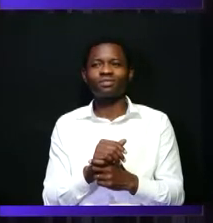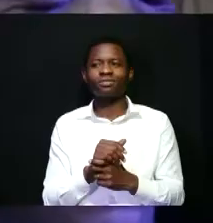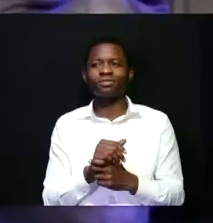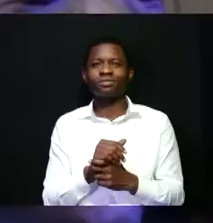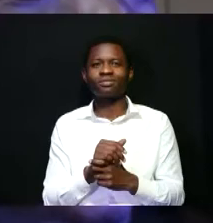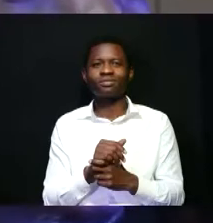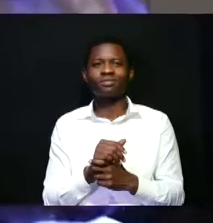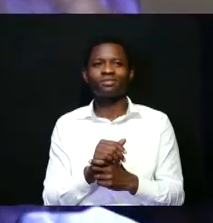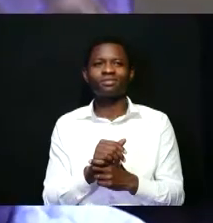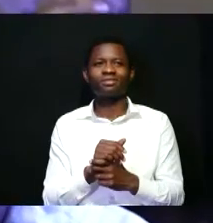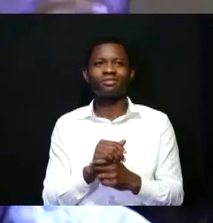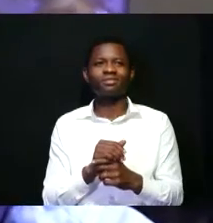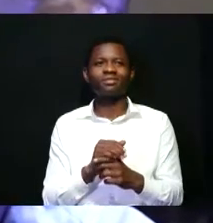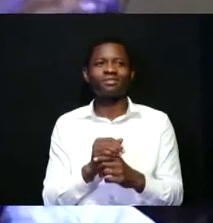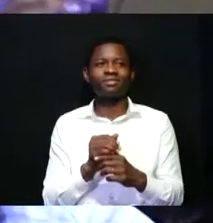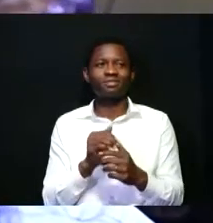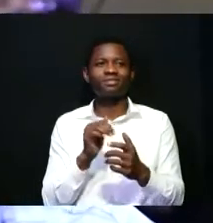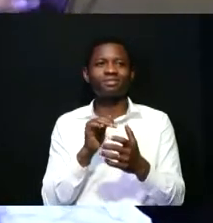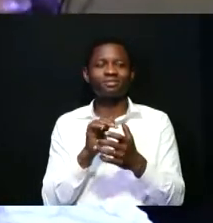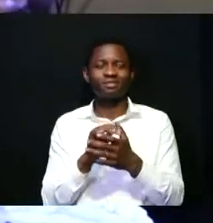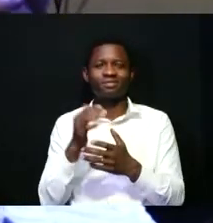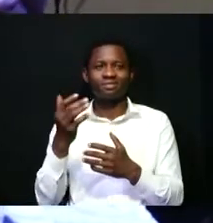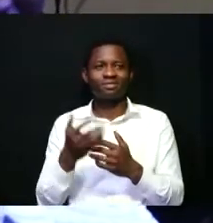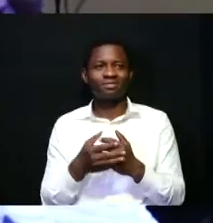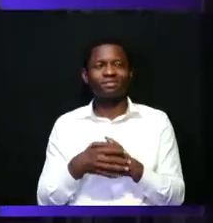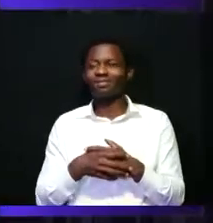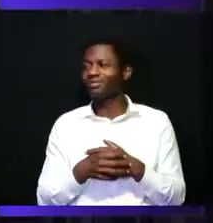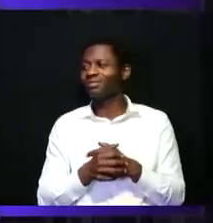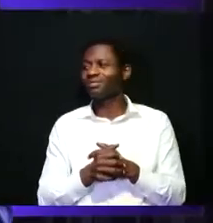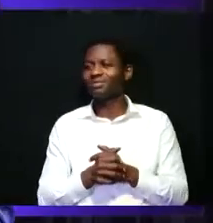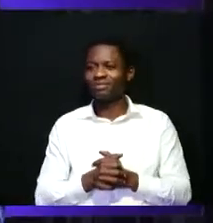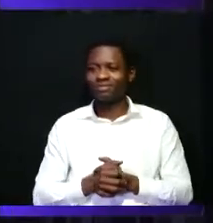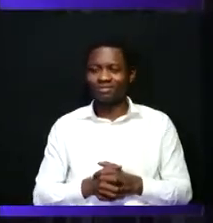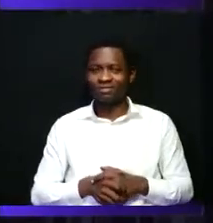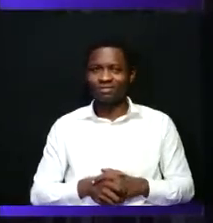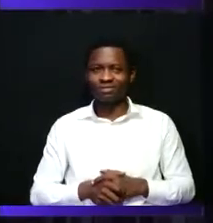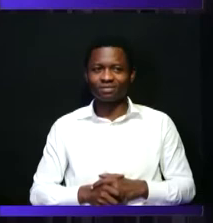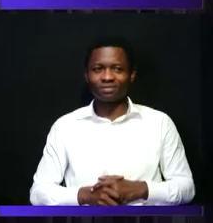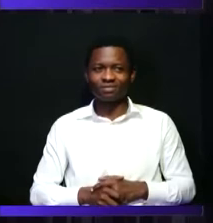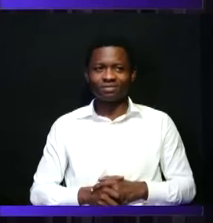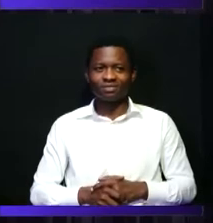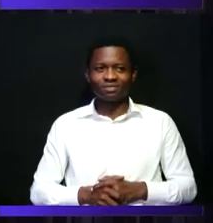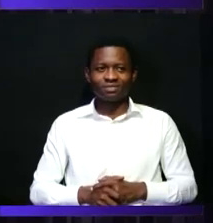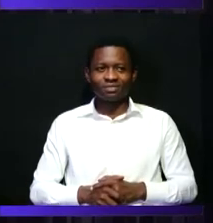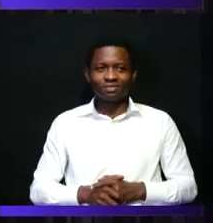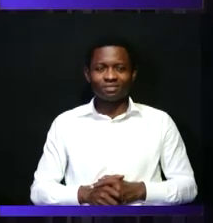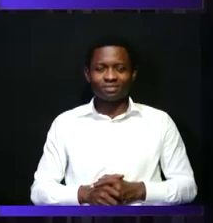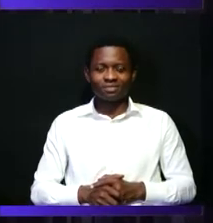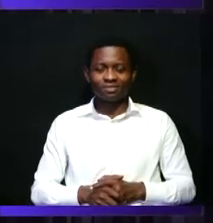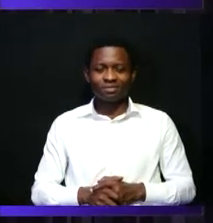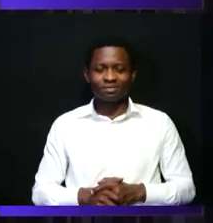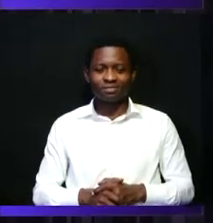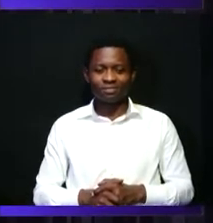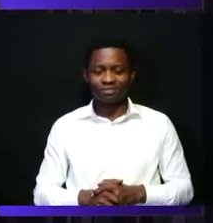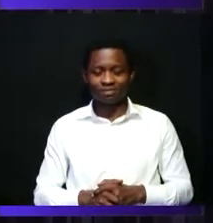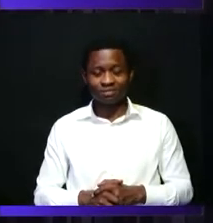Yeah. So welcome. God richly bless you so much. Yeah. All right, so beloved,